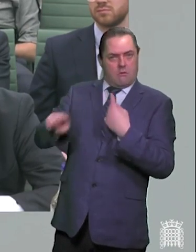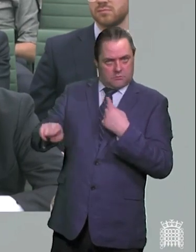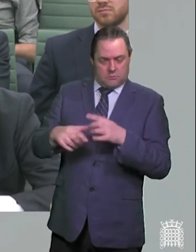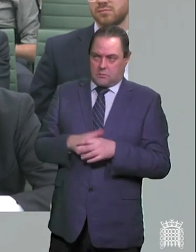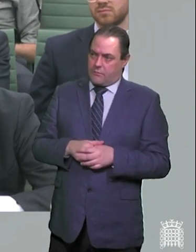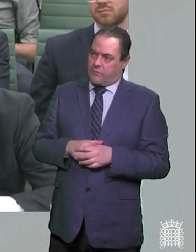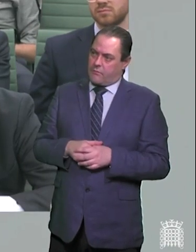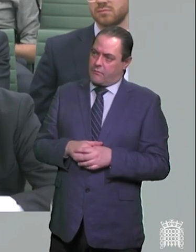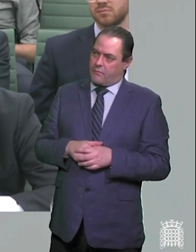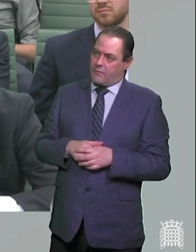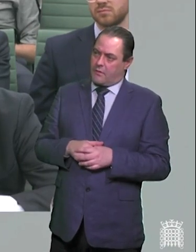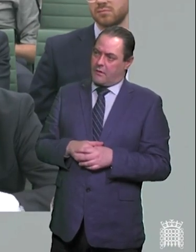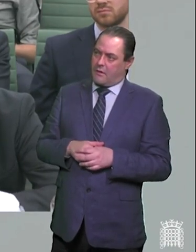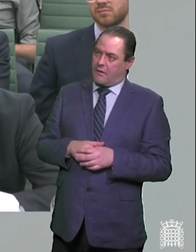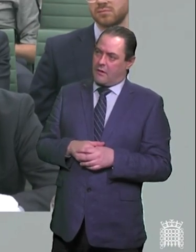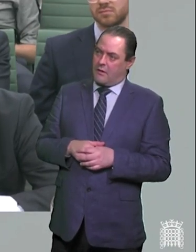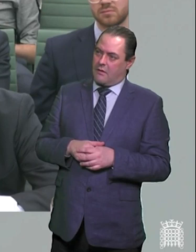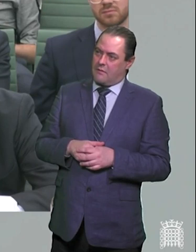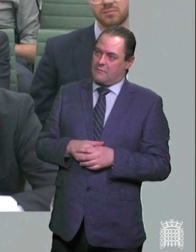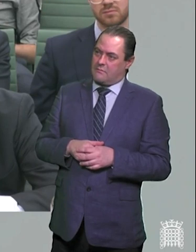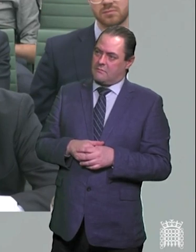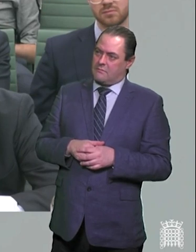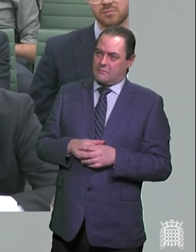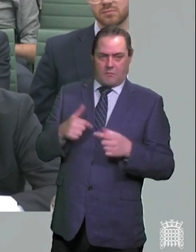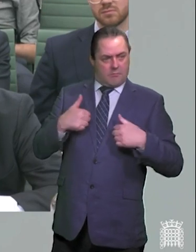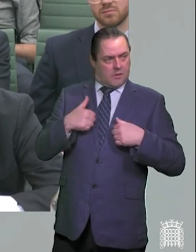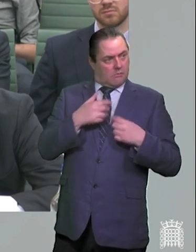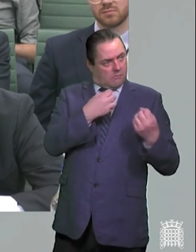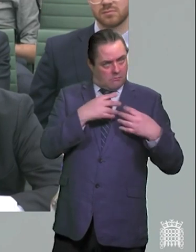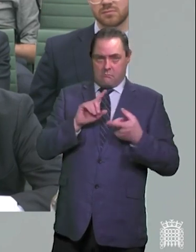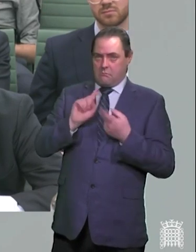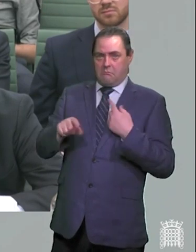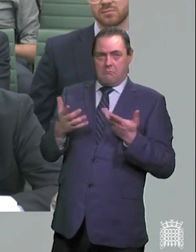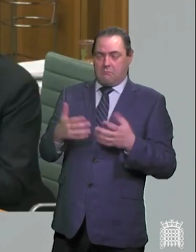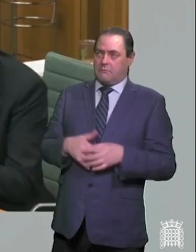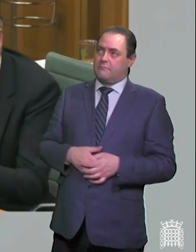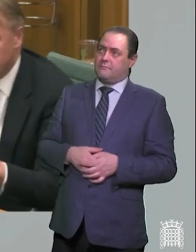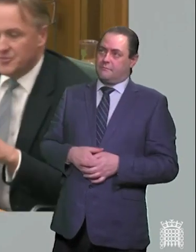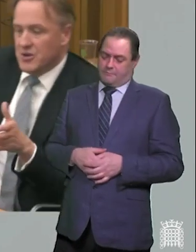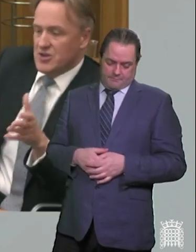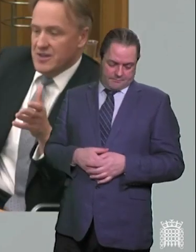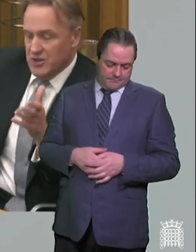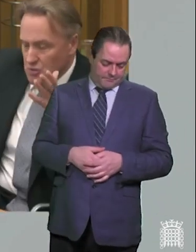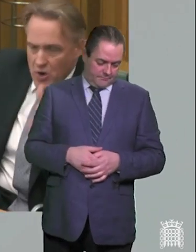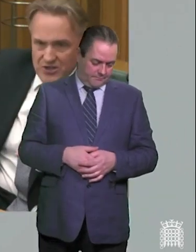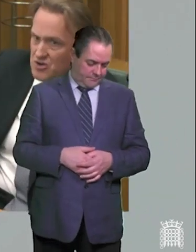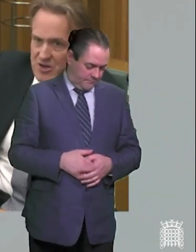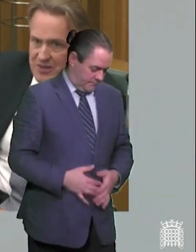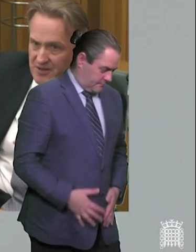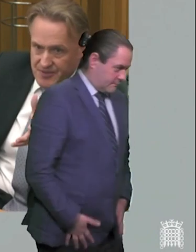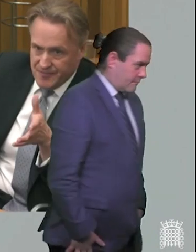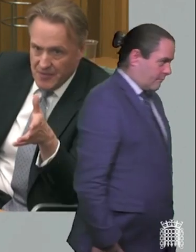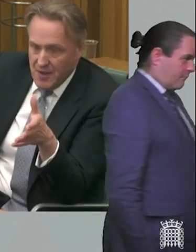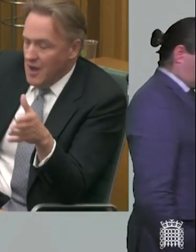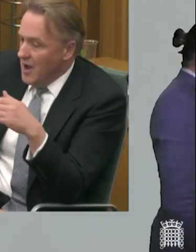And I took my cue from them. So I want to say this because you worked